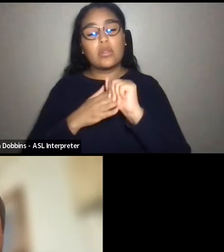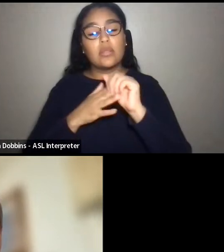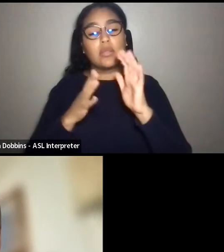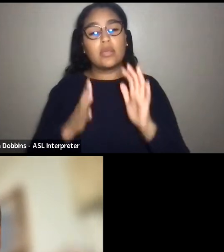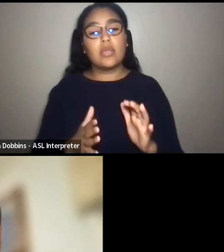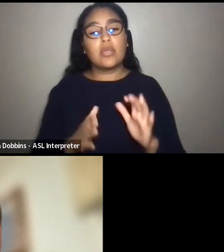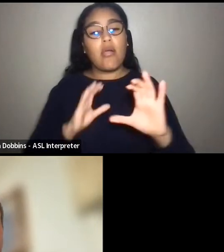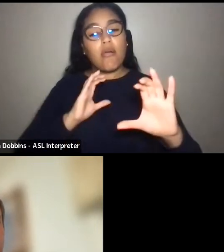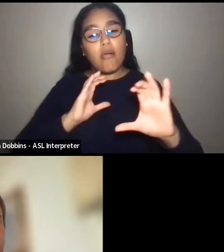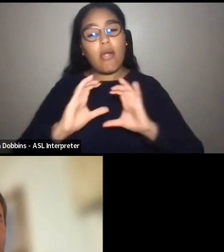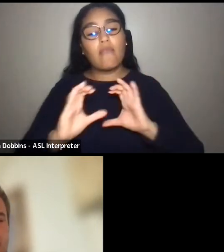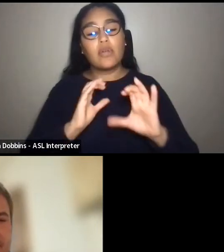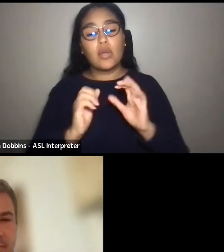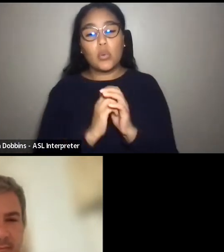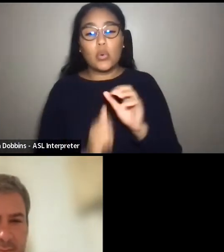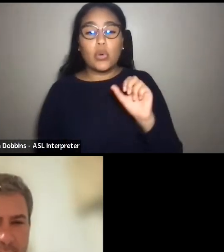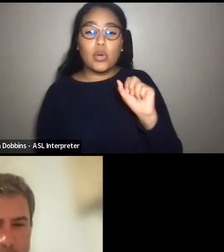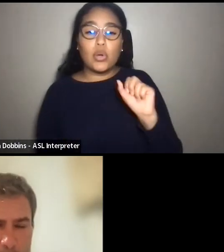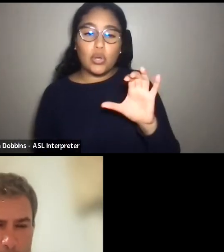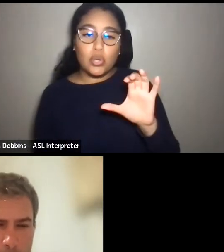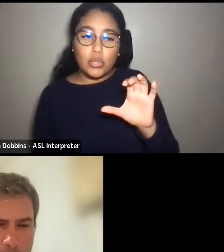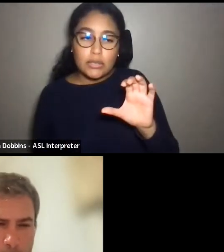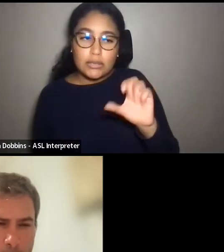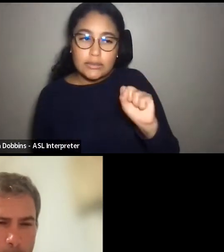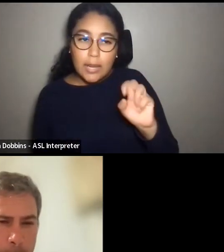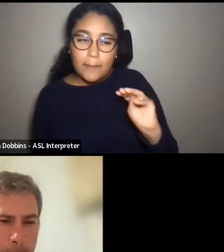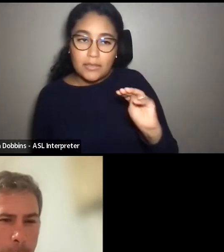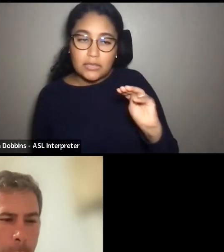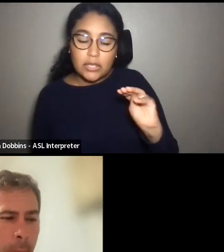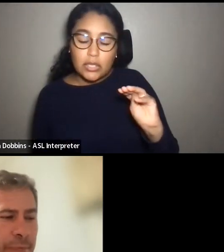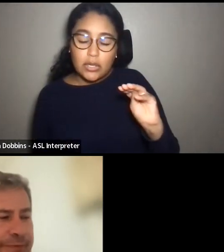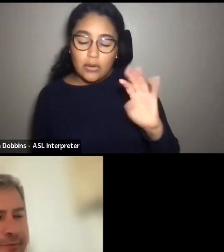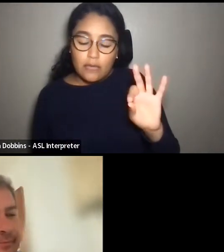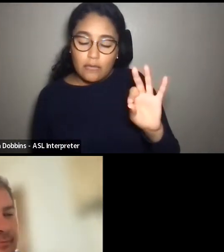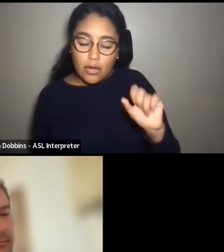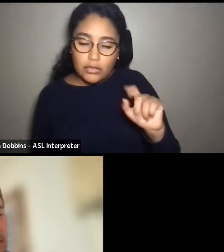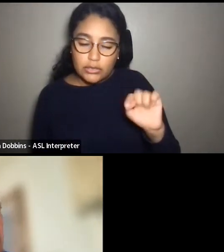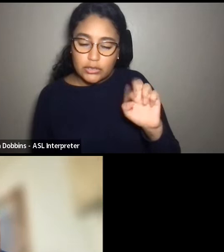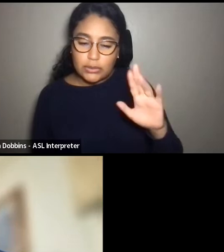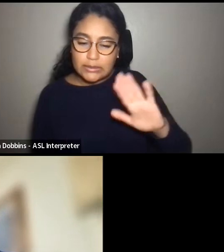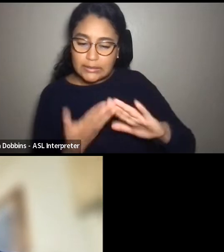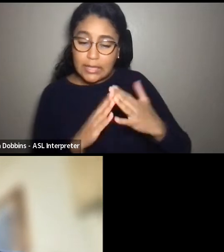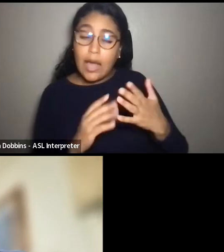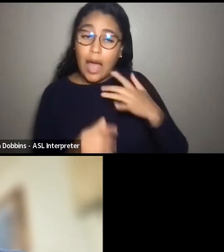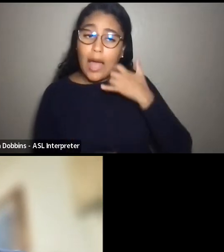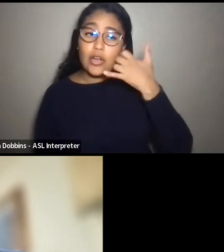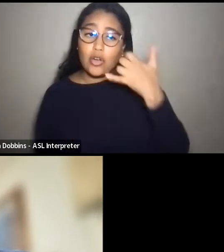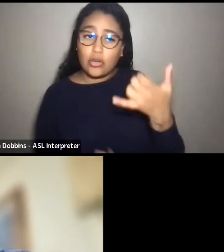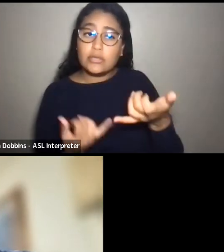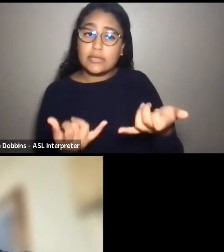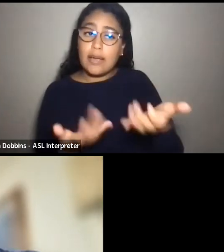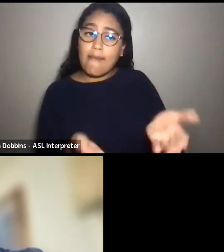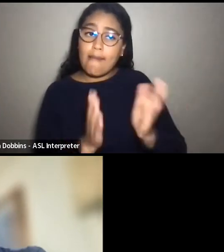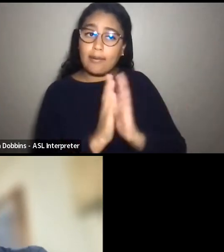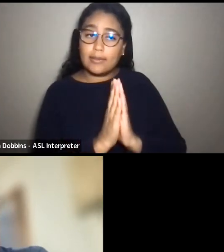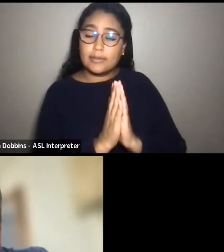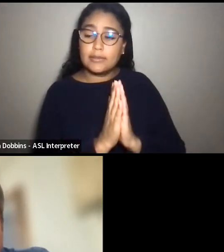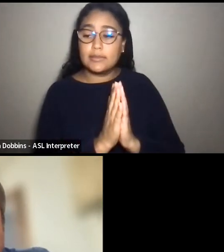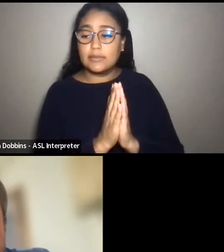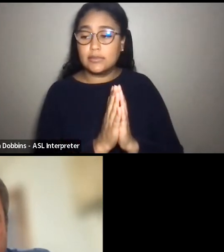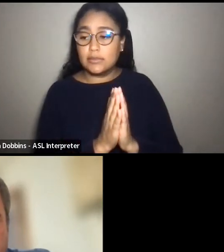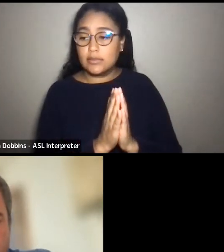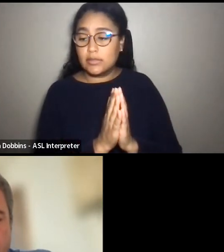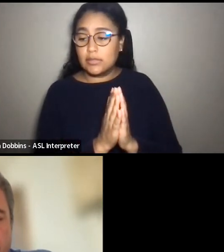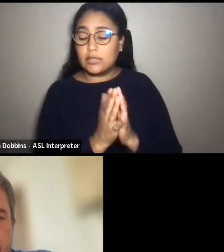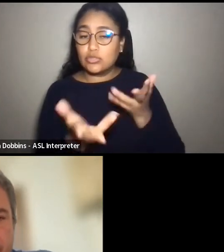a conversation with Superintendent Diego Ochoa from San Mateo, Foster City. And I actually called today asking